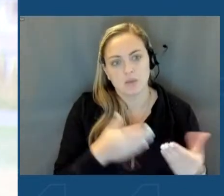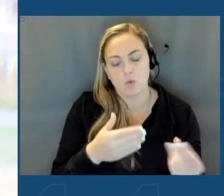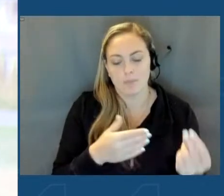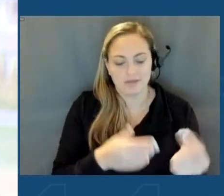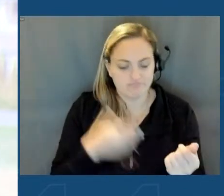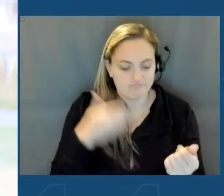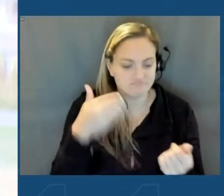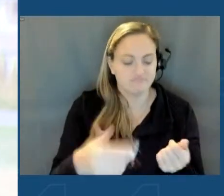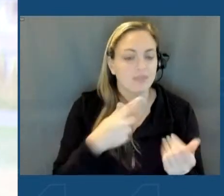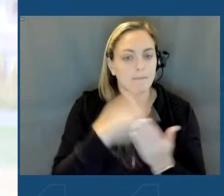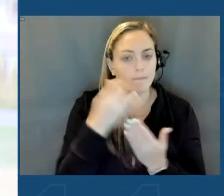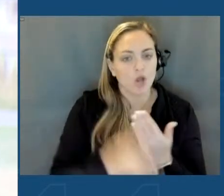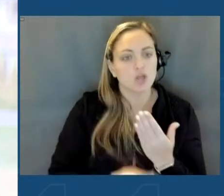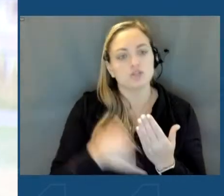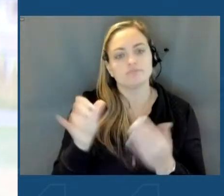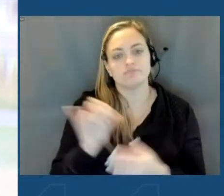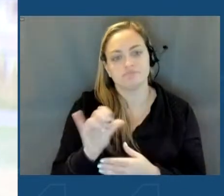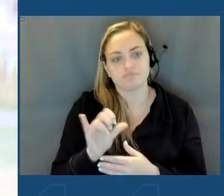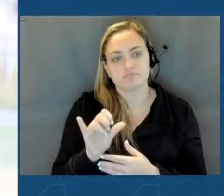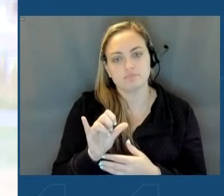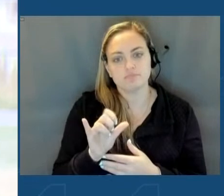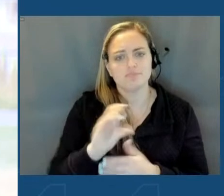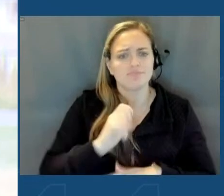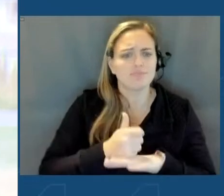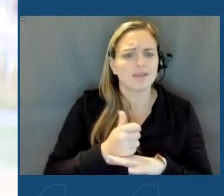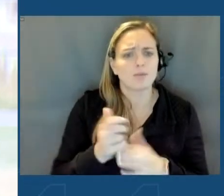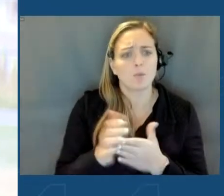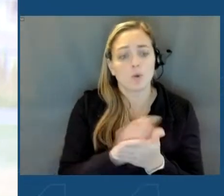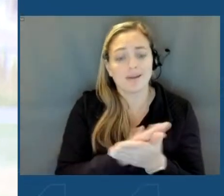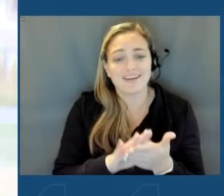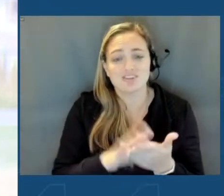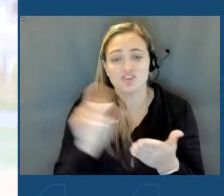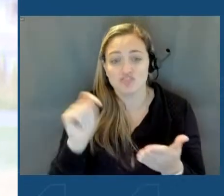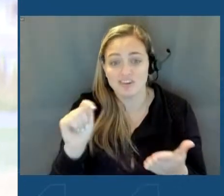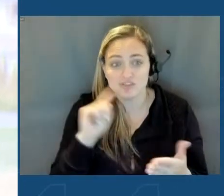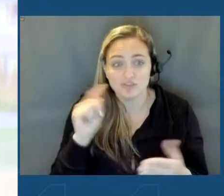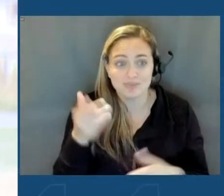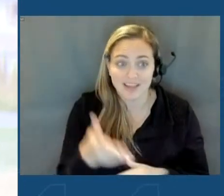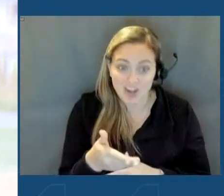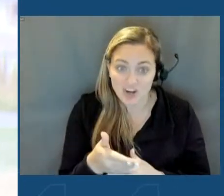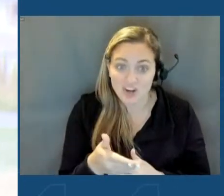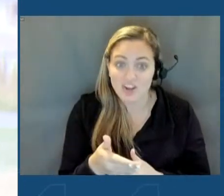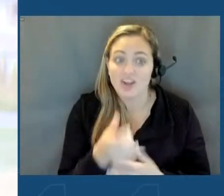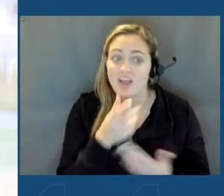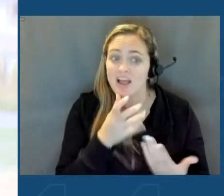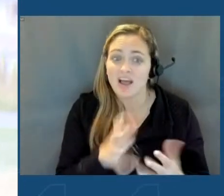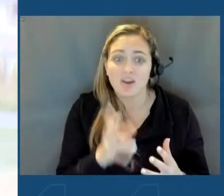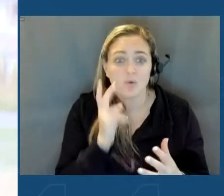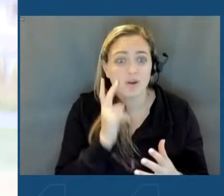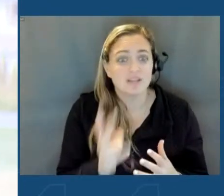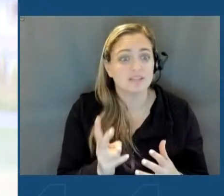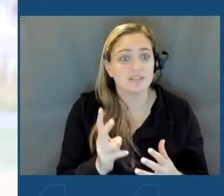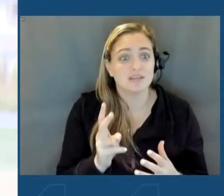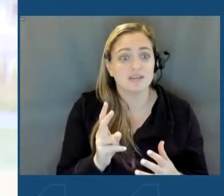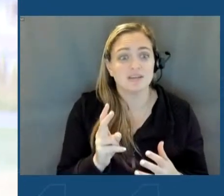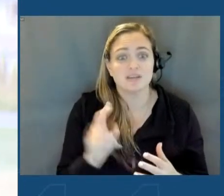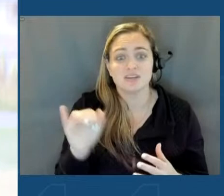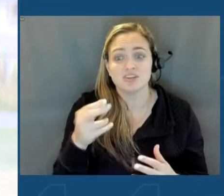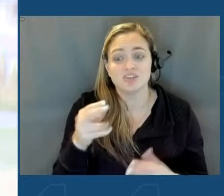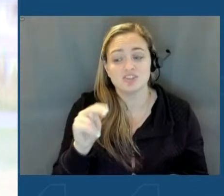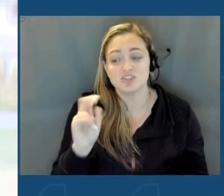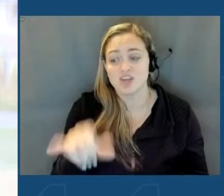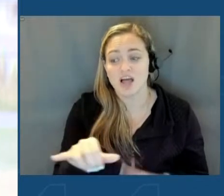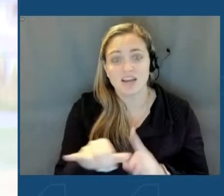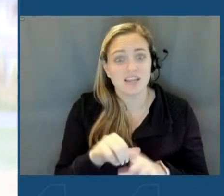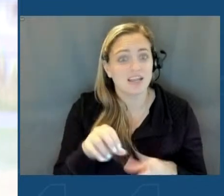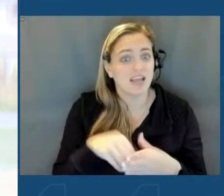that project, and as well as creating nicer restrooms down there. I said, I don't really want to see Johnny on the spots and porta potties down